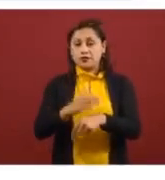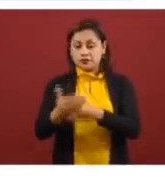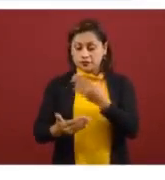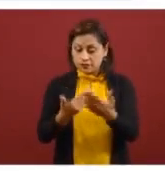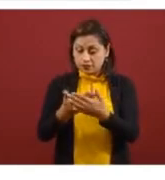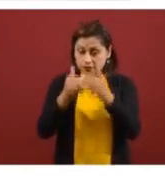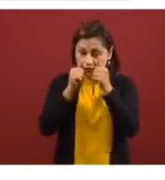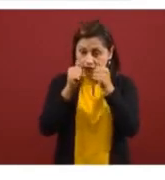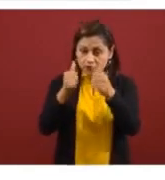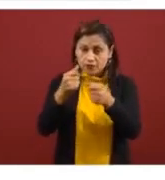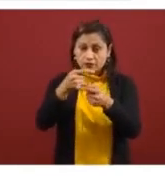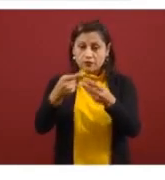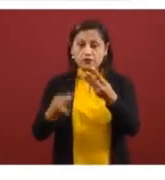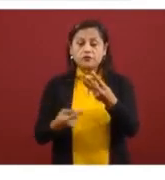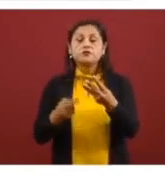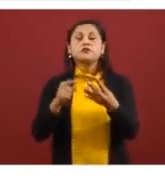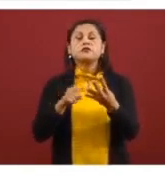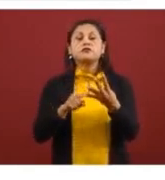This is an important